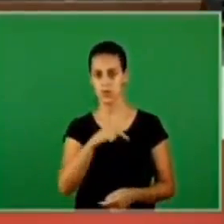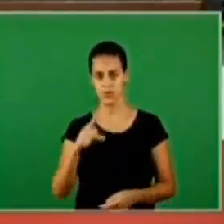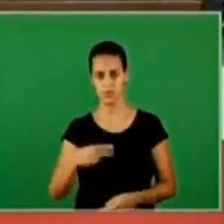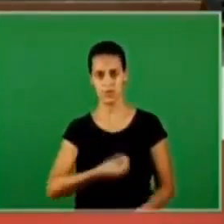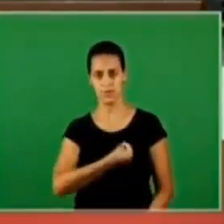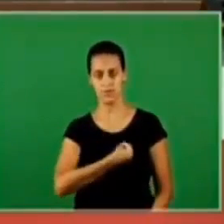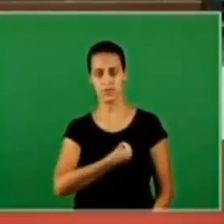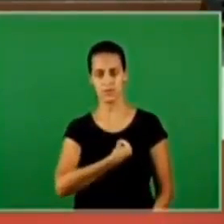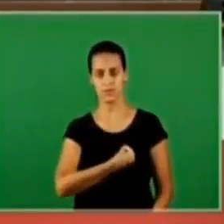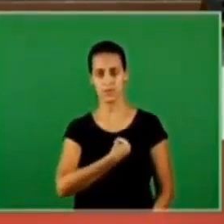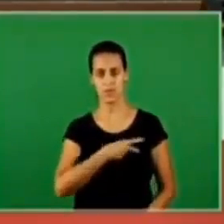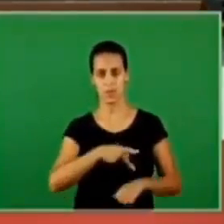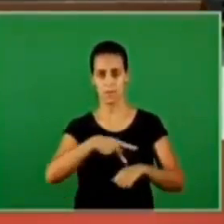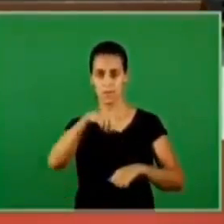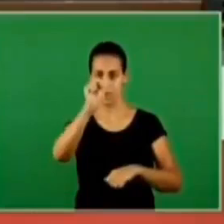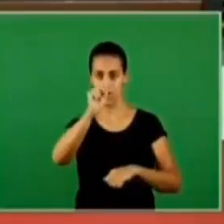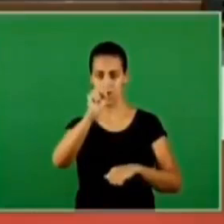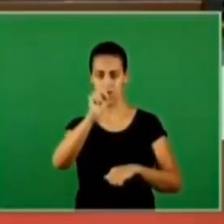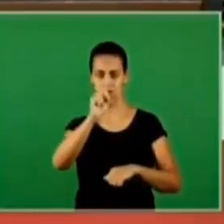teachers,